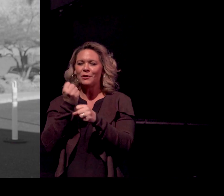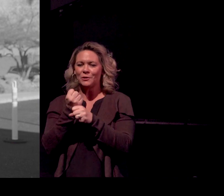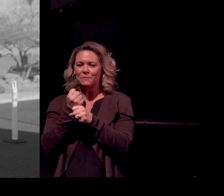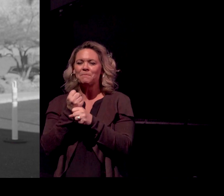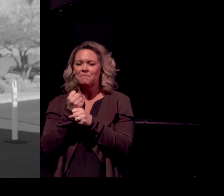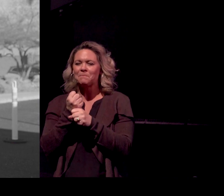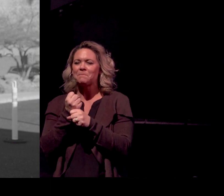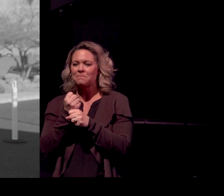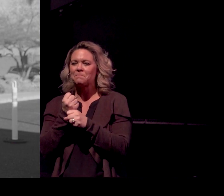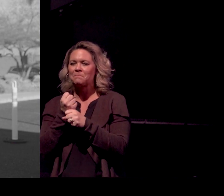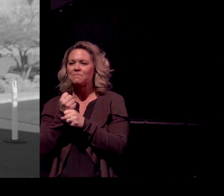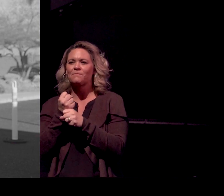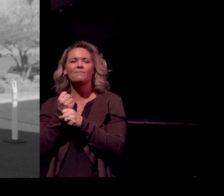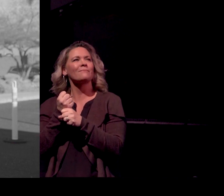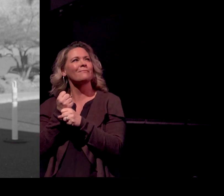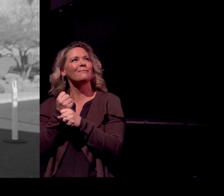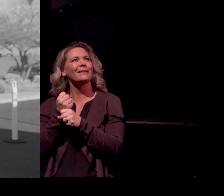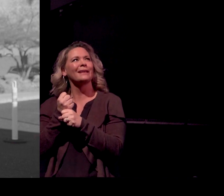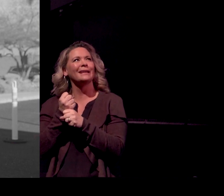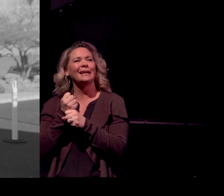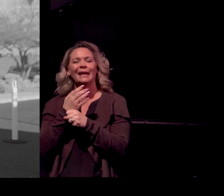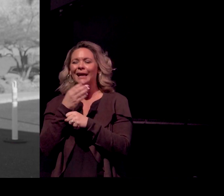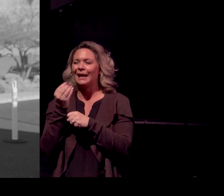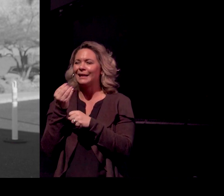for 5+ years, and